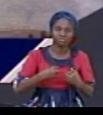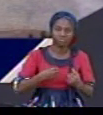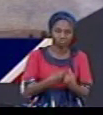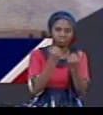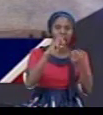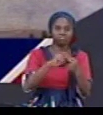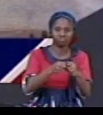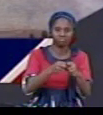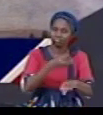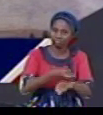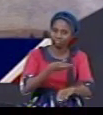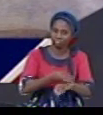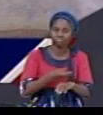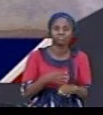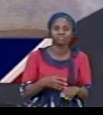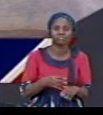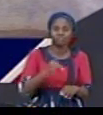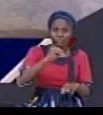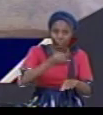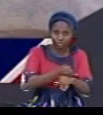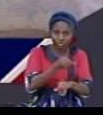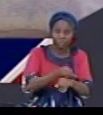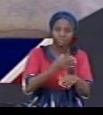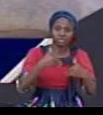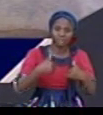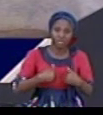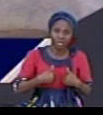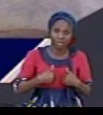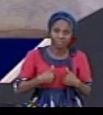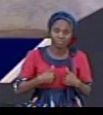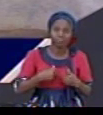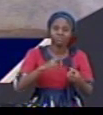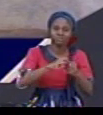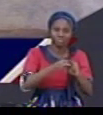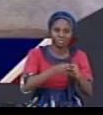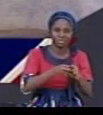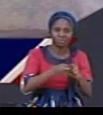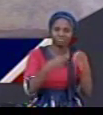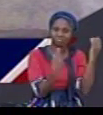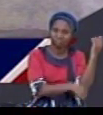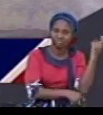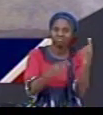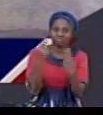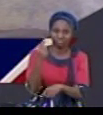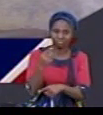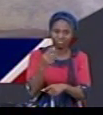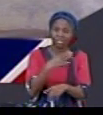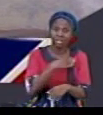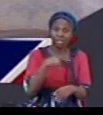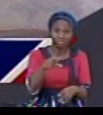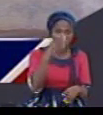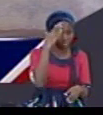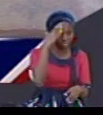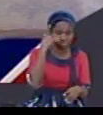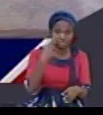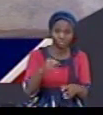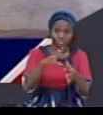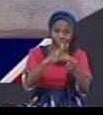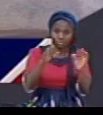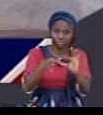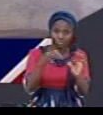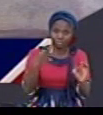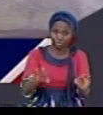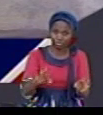difficulties. Joseph had adversity. And you know the story of